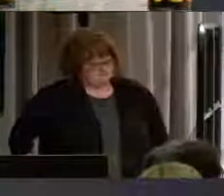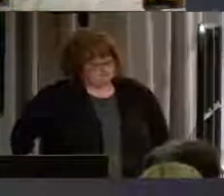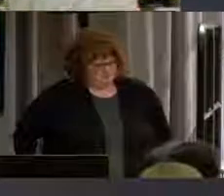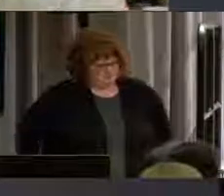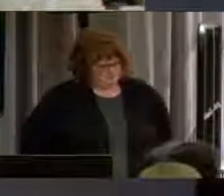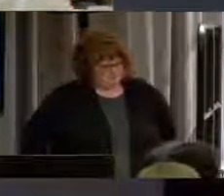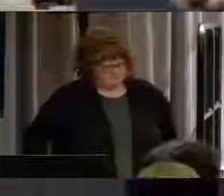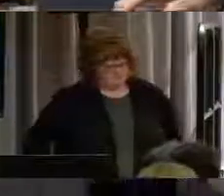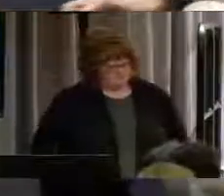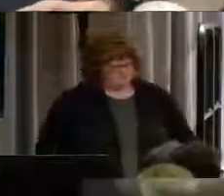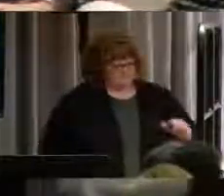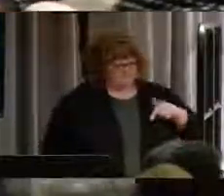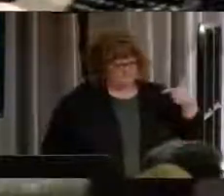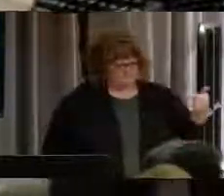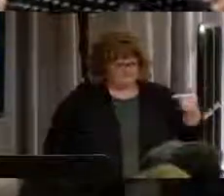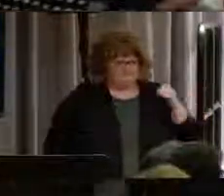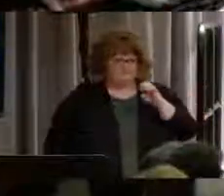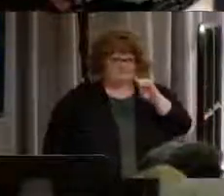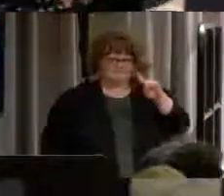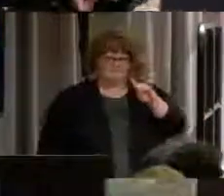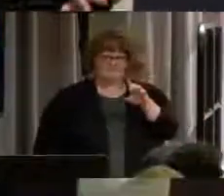And Ed, may we turn to you now.